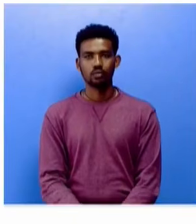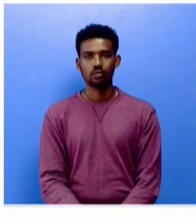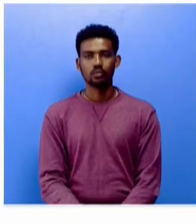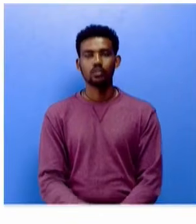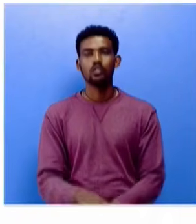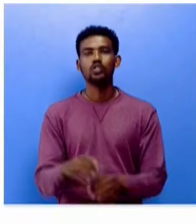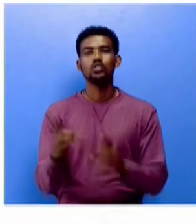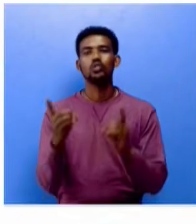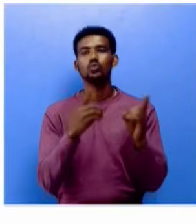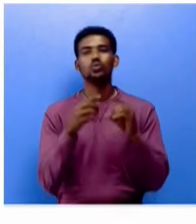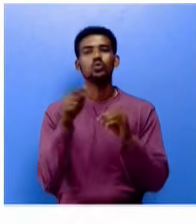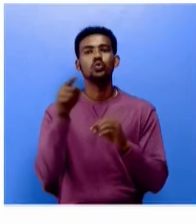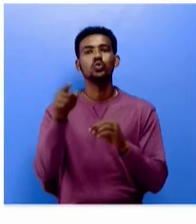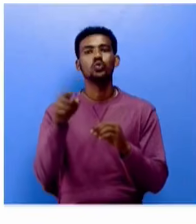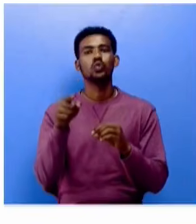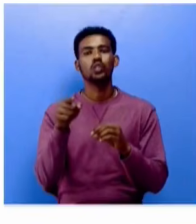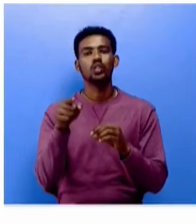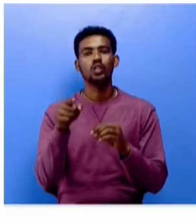do your homework.